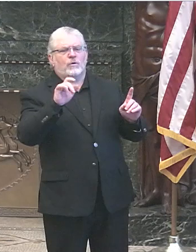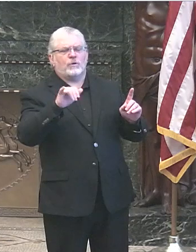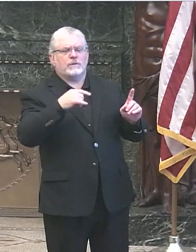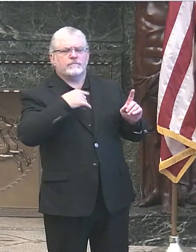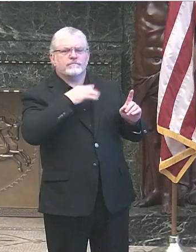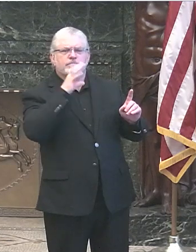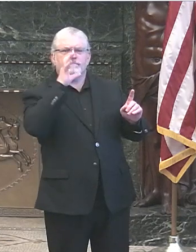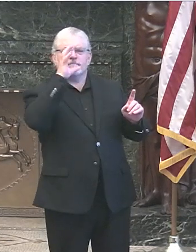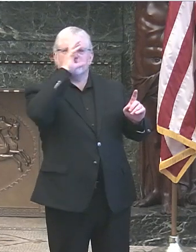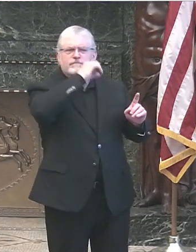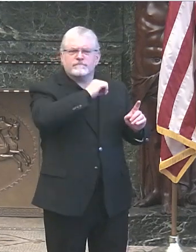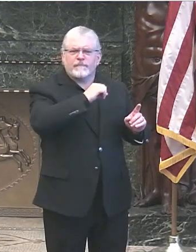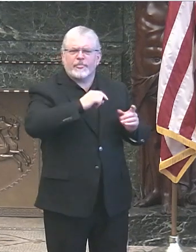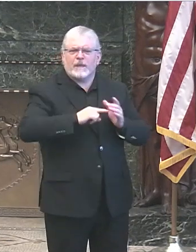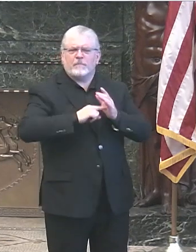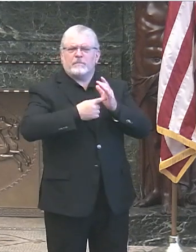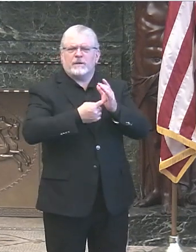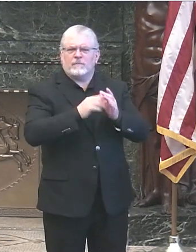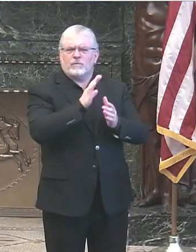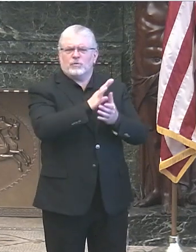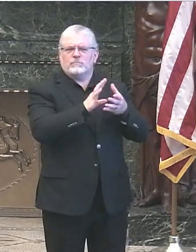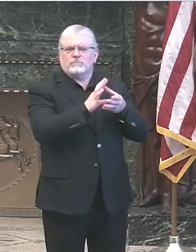this, but why do you